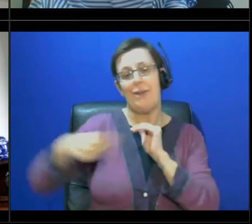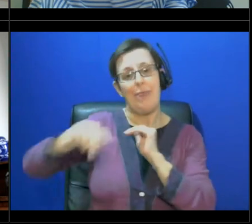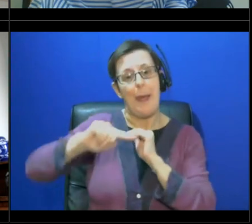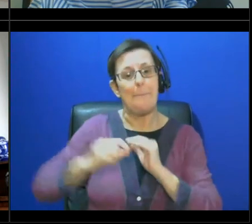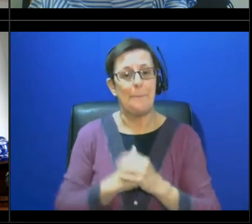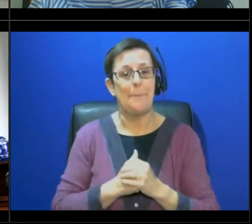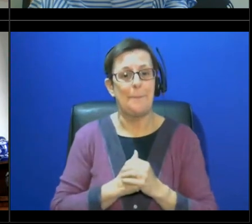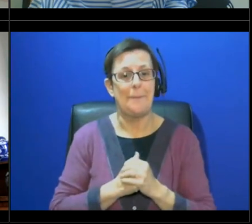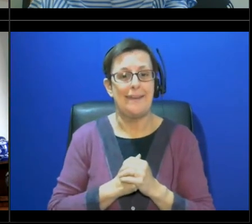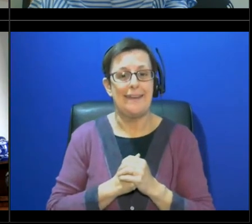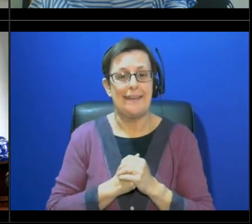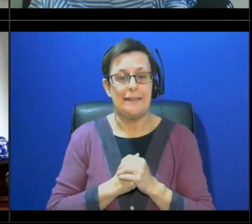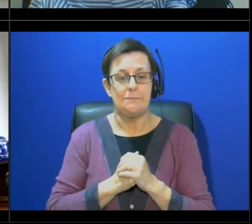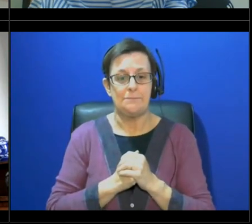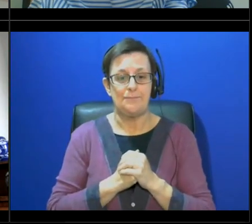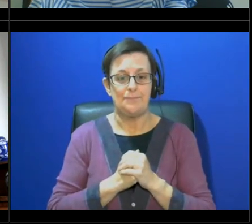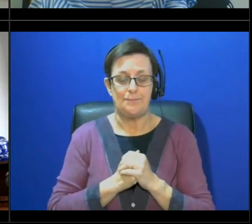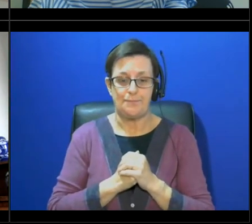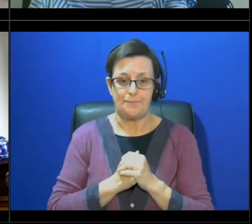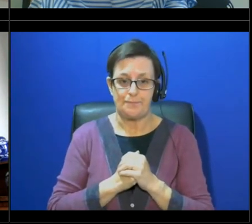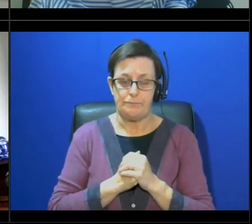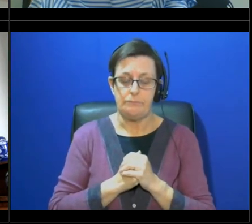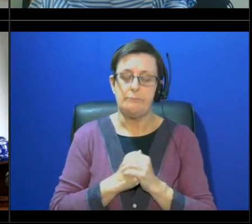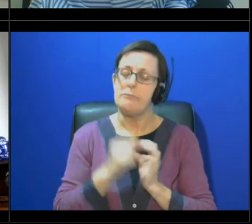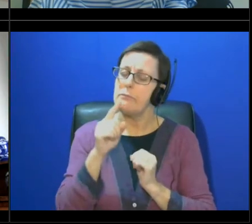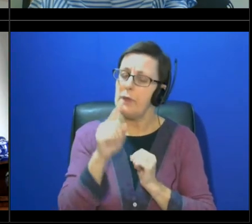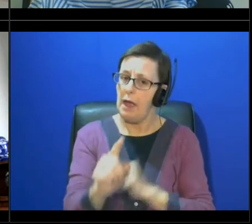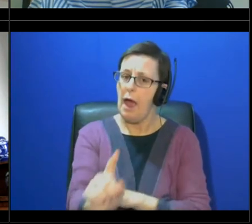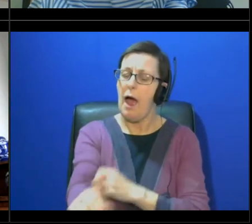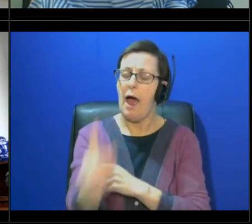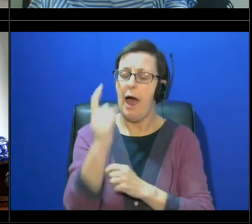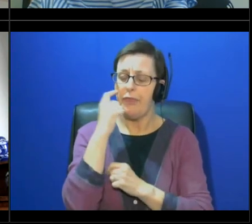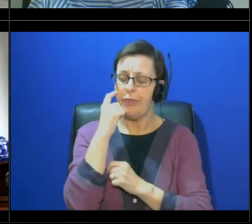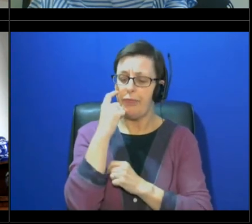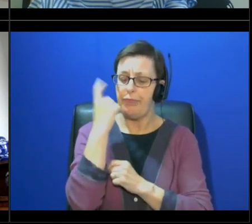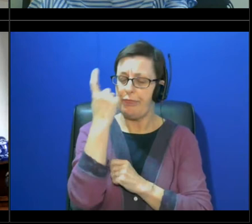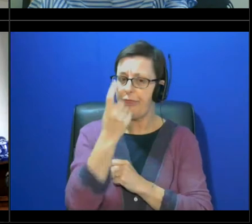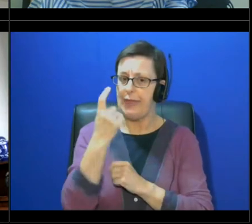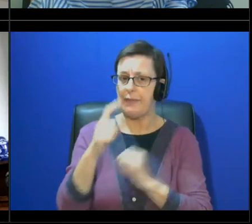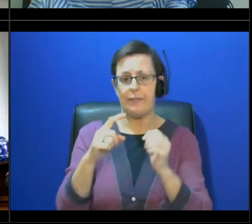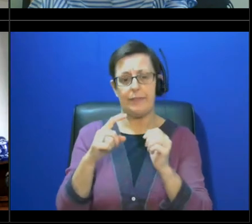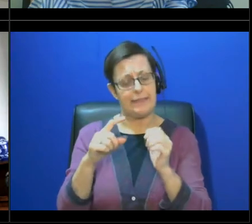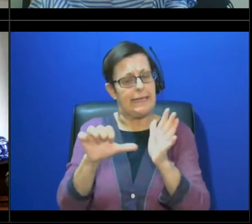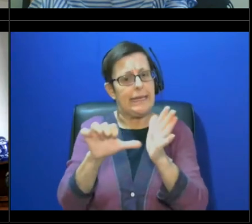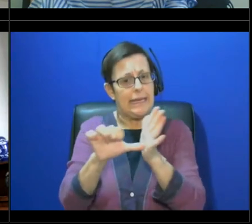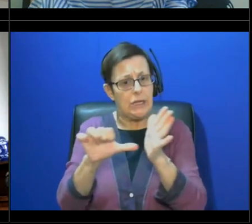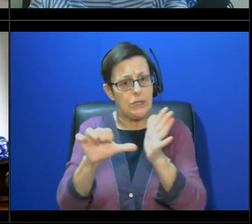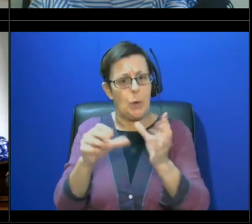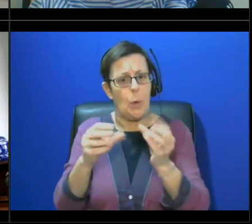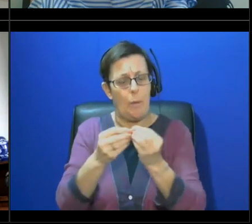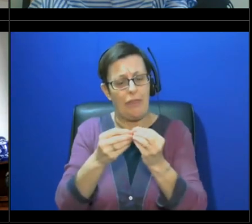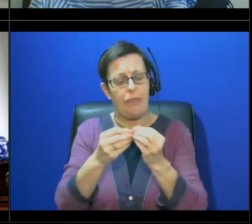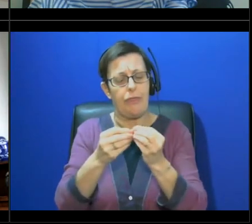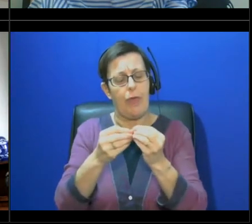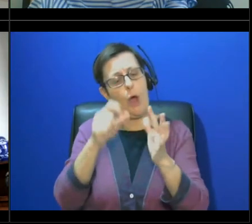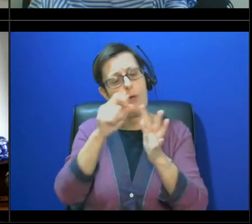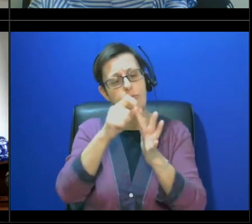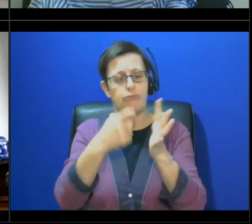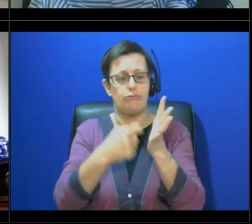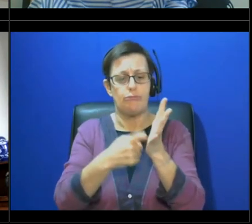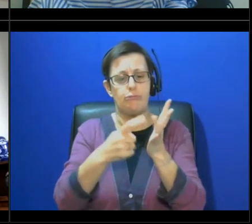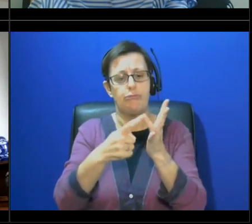that issue around profile, because I think that is an issue we need to have a look at a bit more, and how do the people